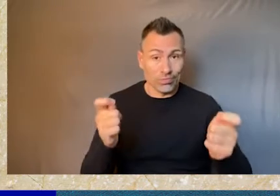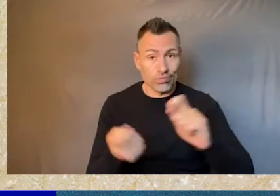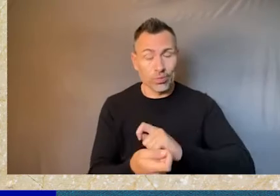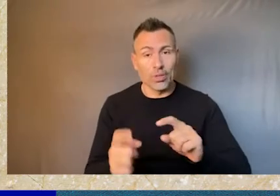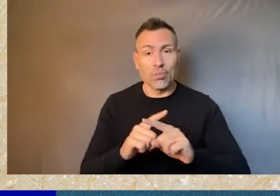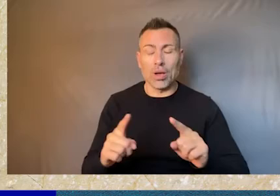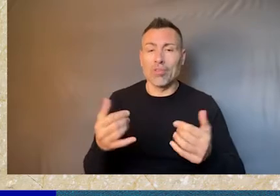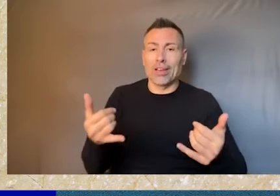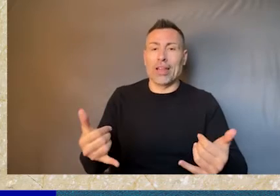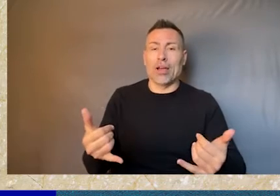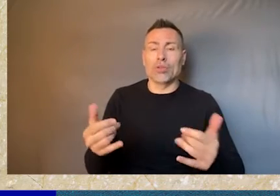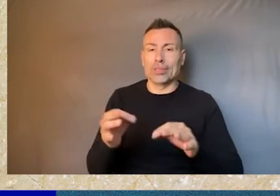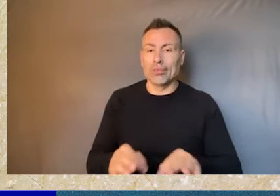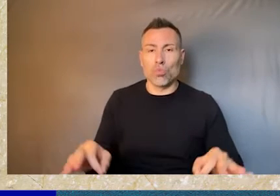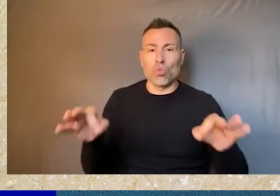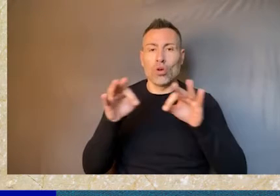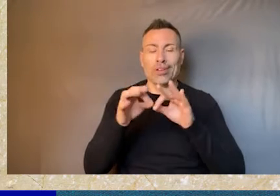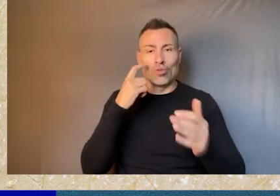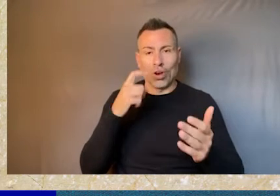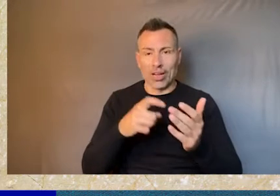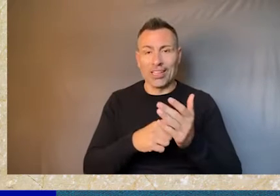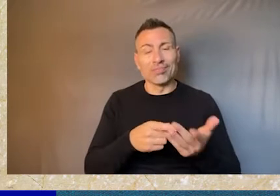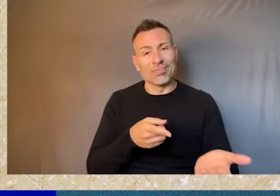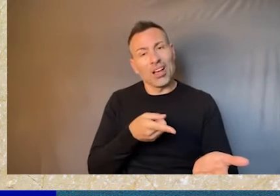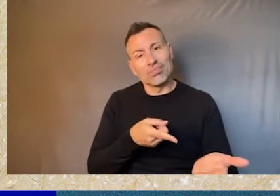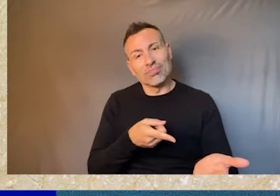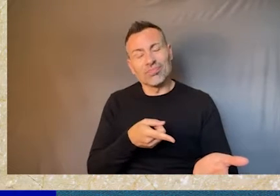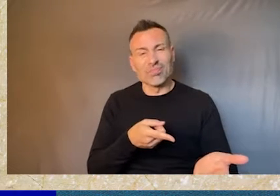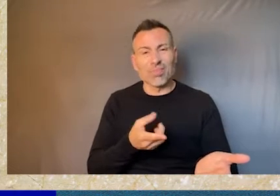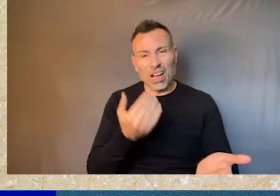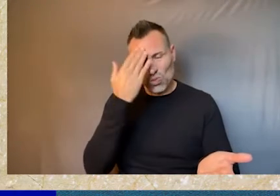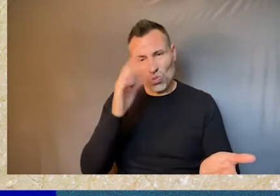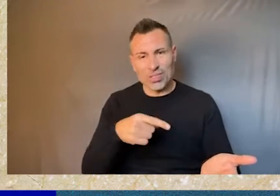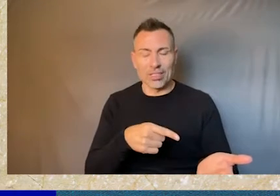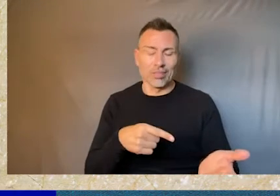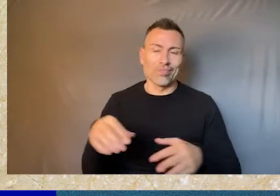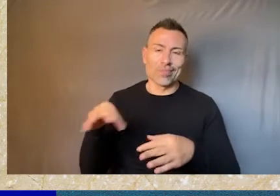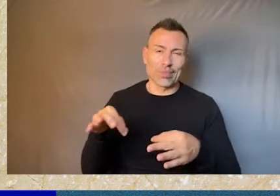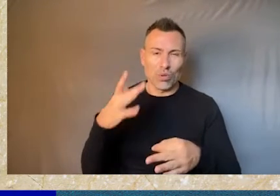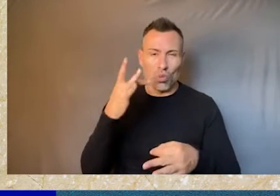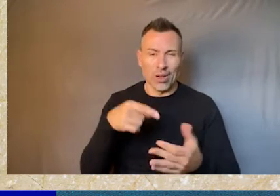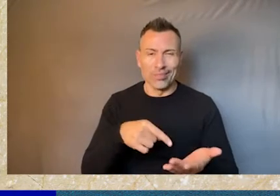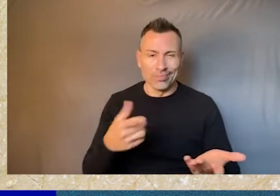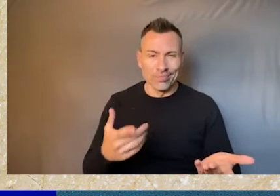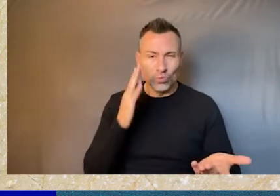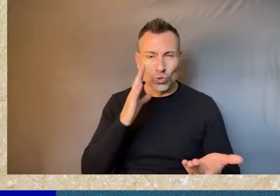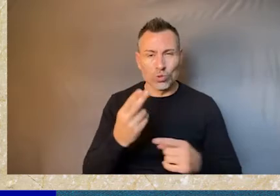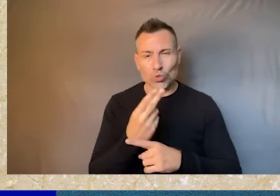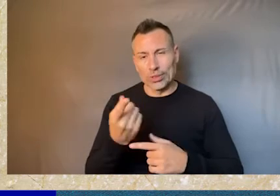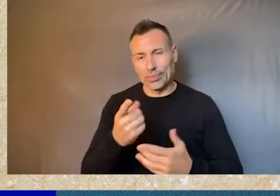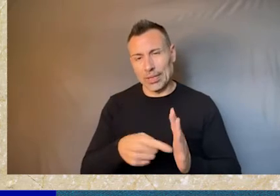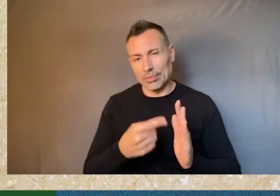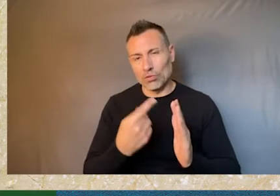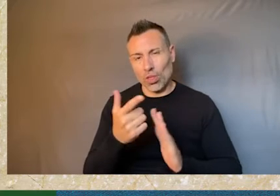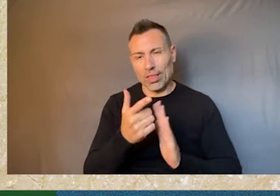to not ignore it, but to recognize it and explain why there's maybe the use of different words